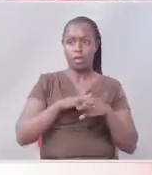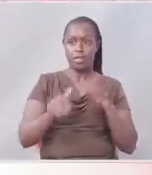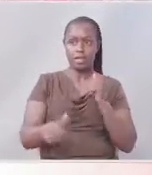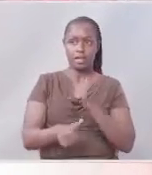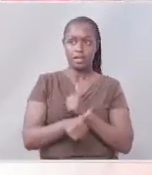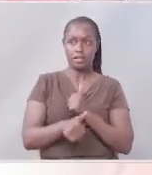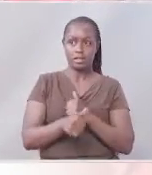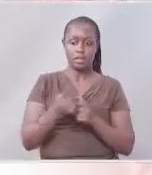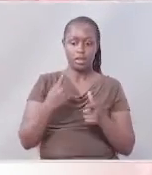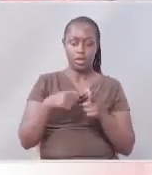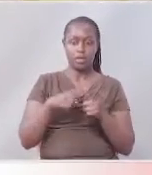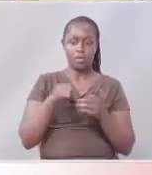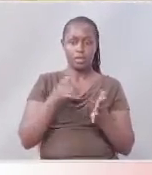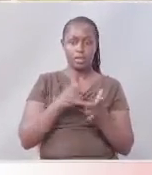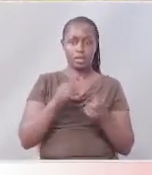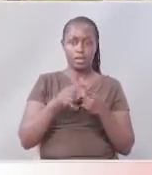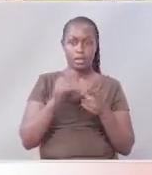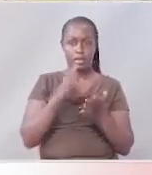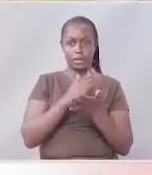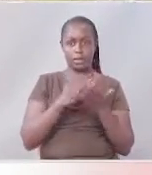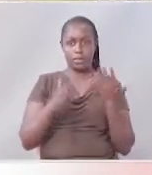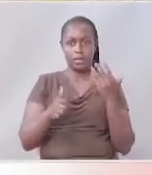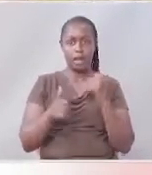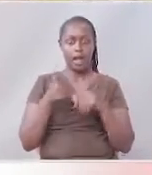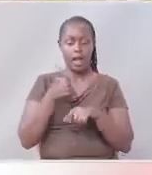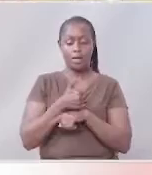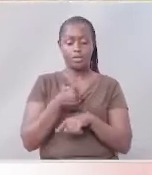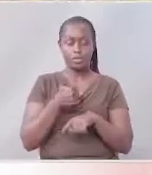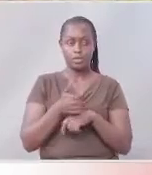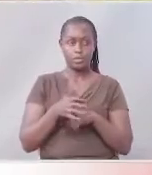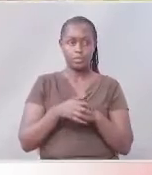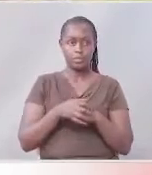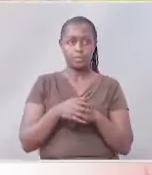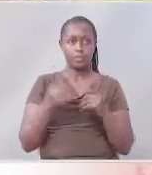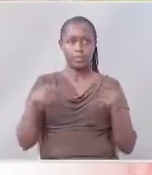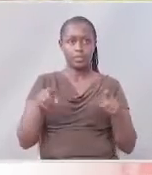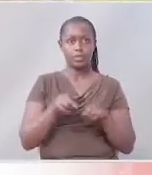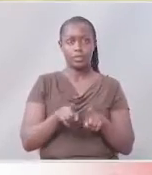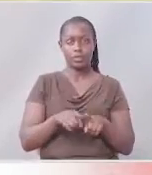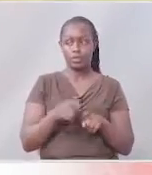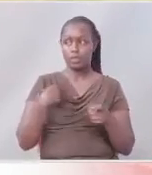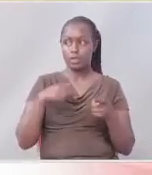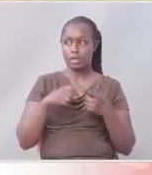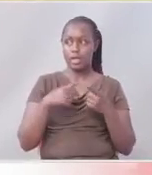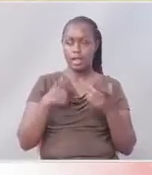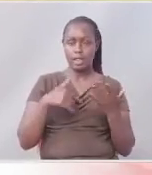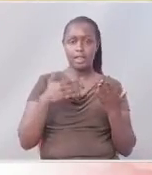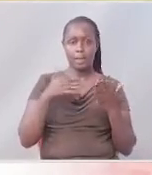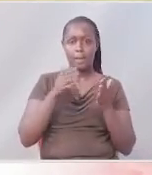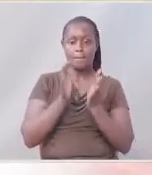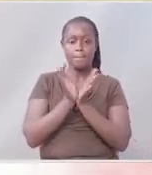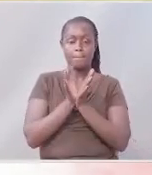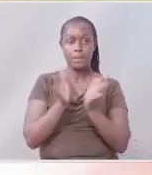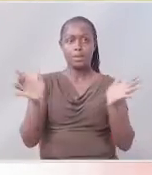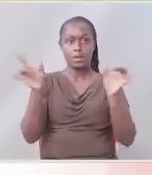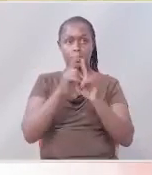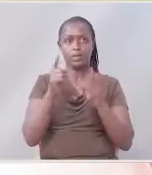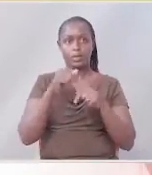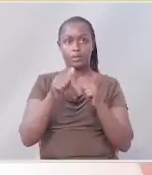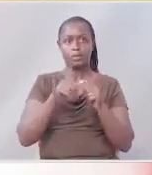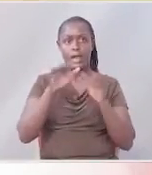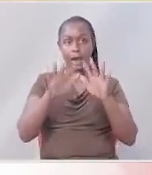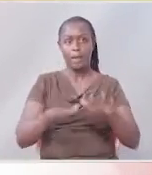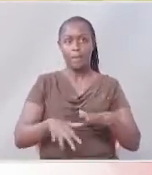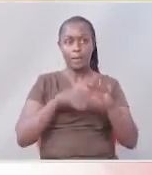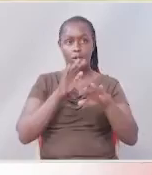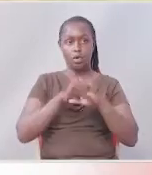of engaging in substance abuse. I decided to engage my friends, engage the public. We've been running a 5-day campaign